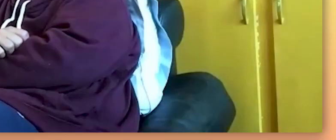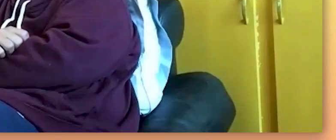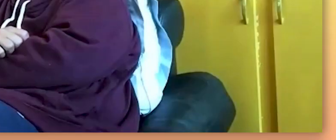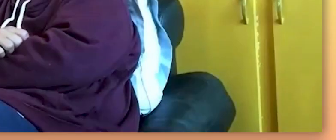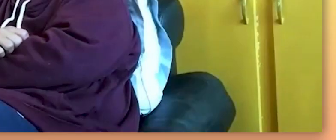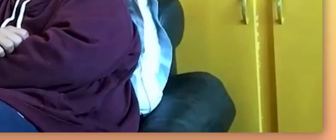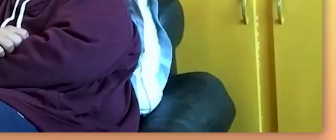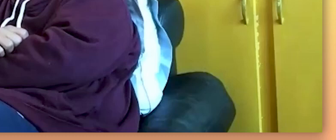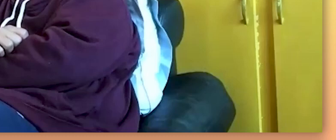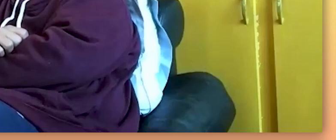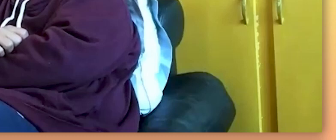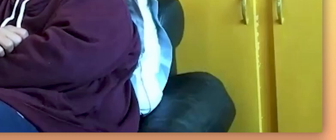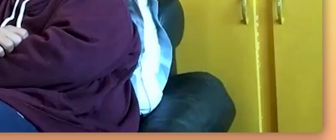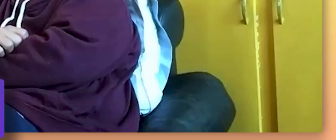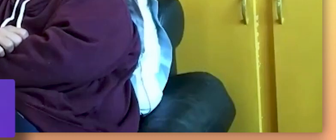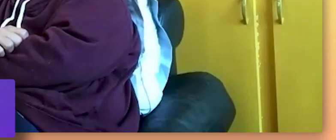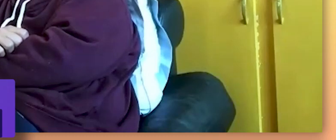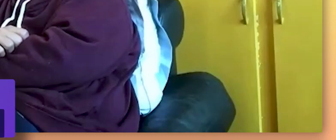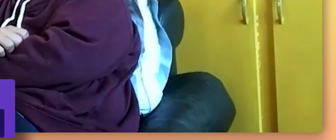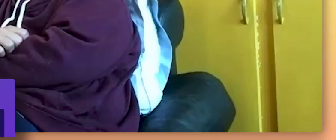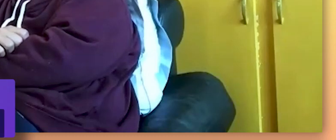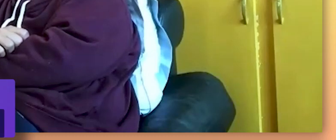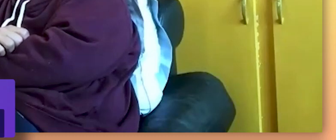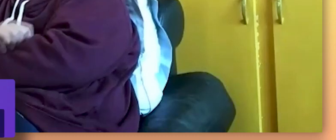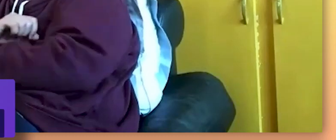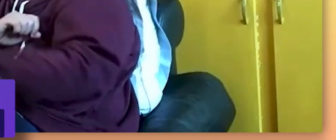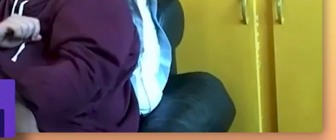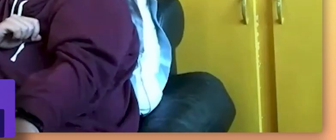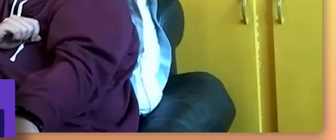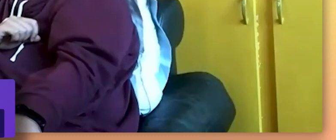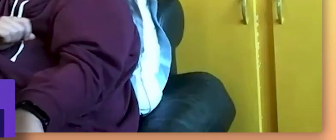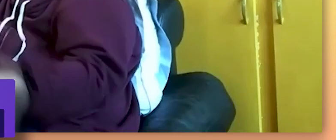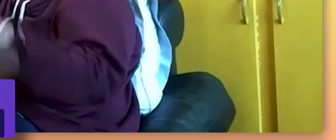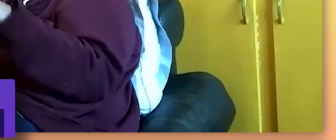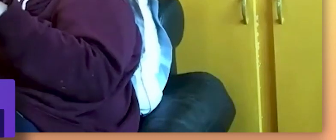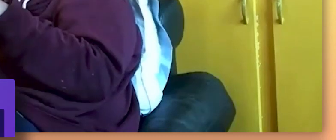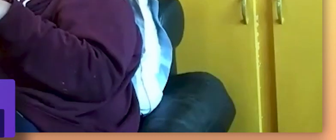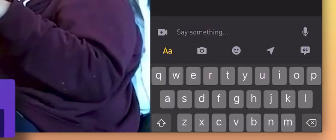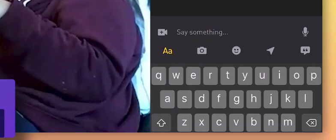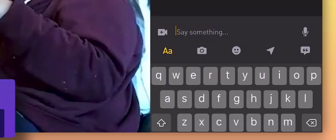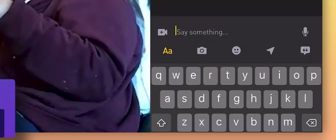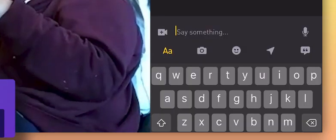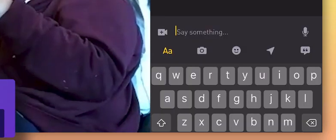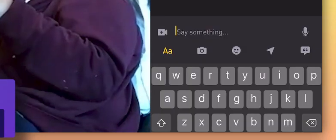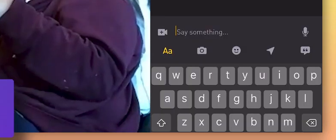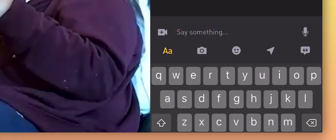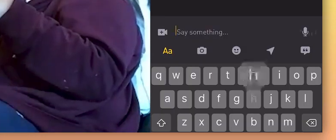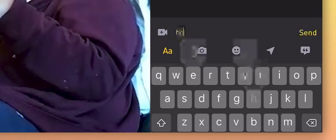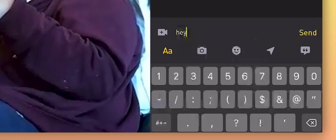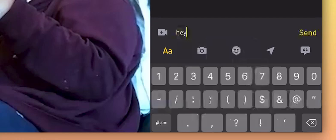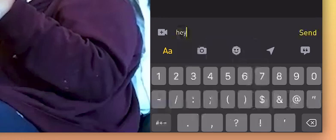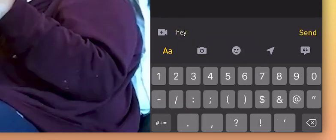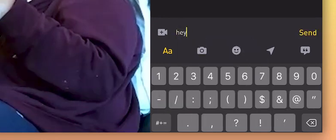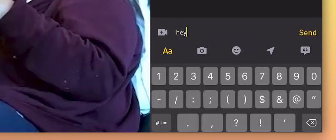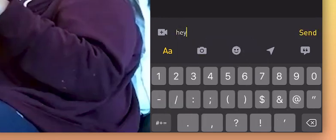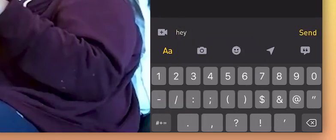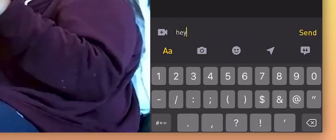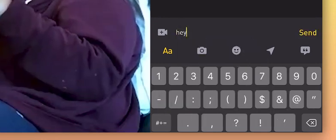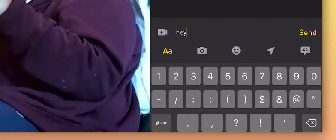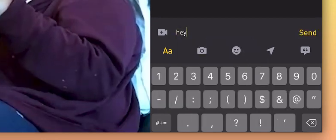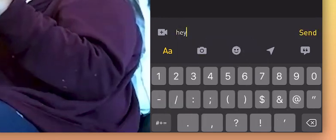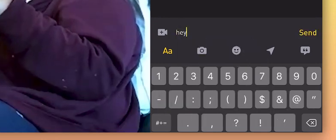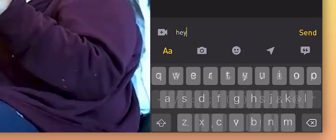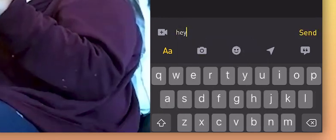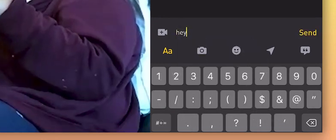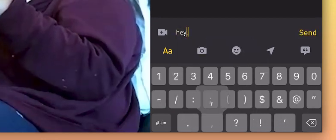I'm sitting here the only one here on this premises today. I think I know where you're going with this. No, I'm simply